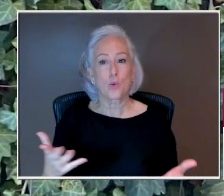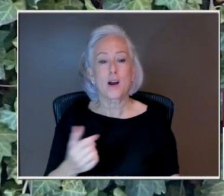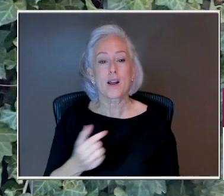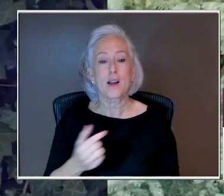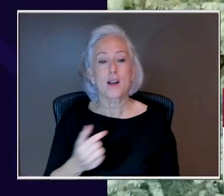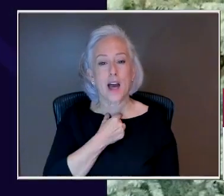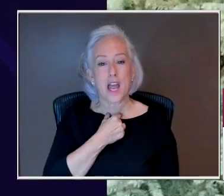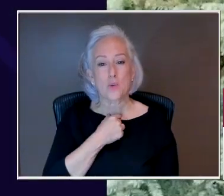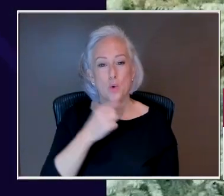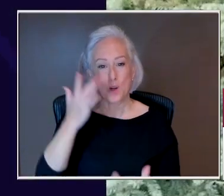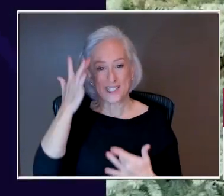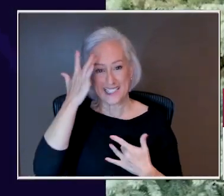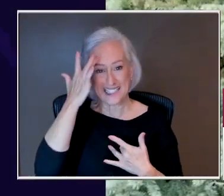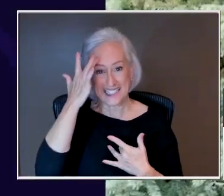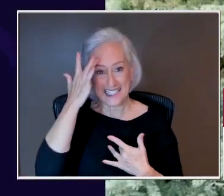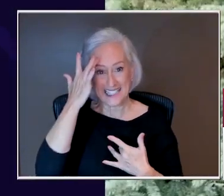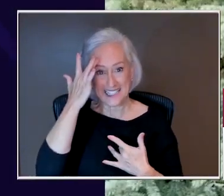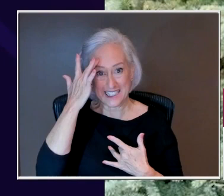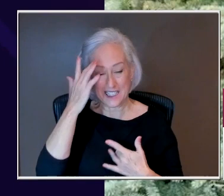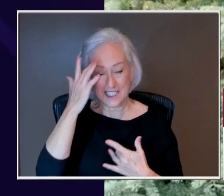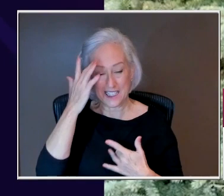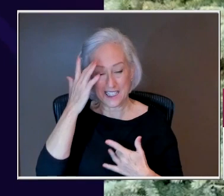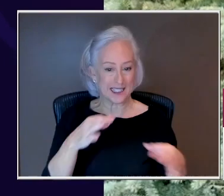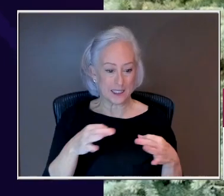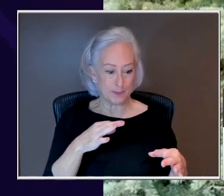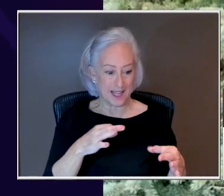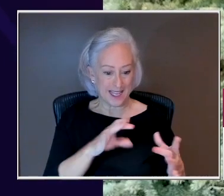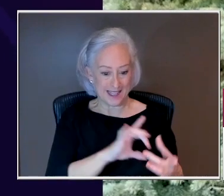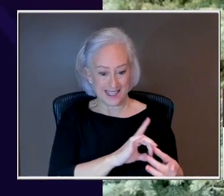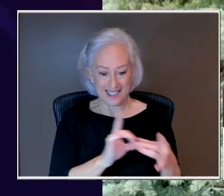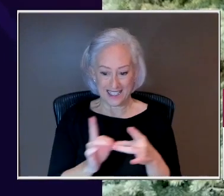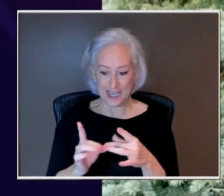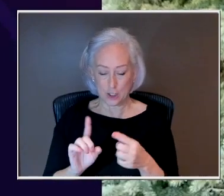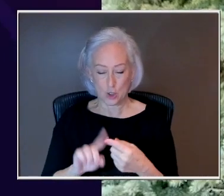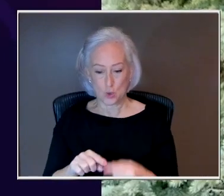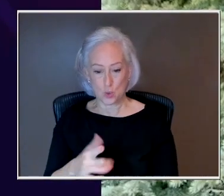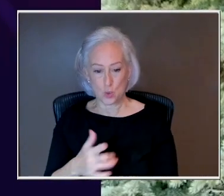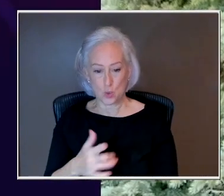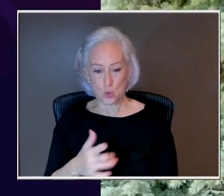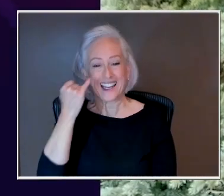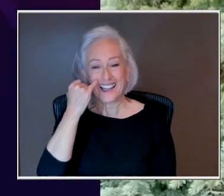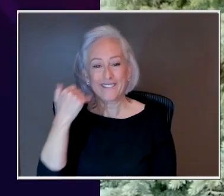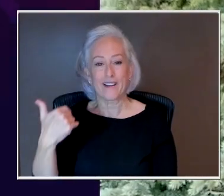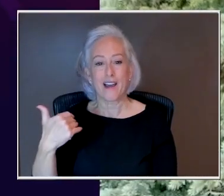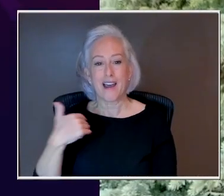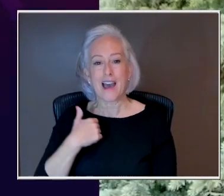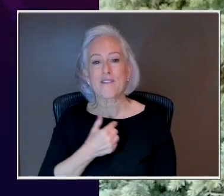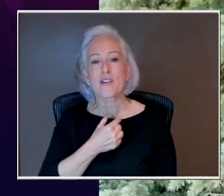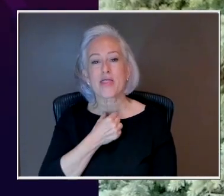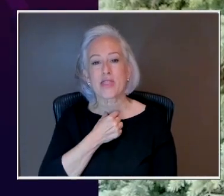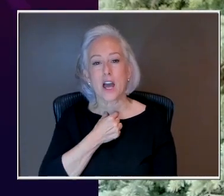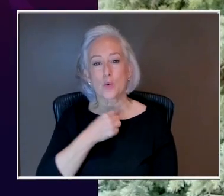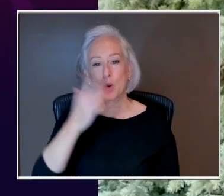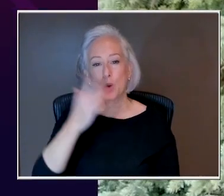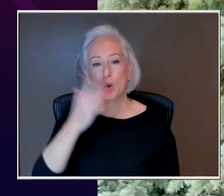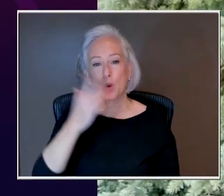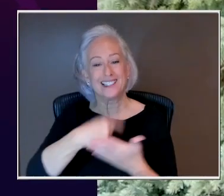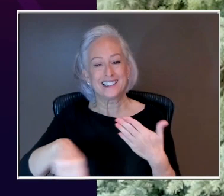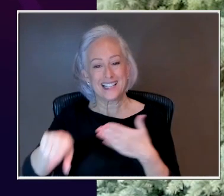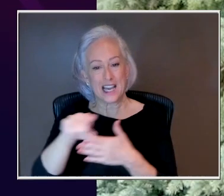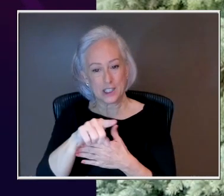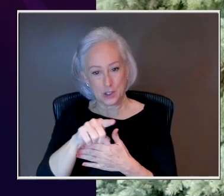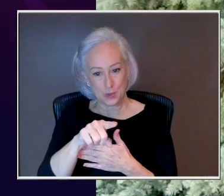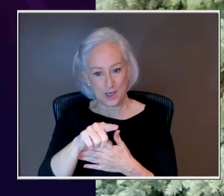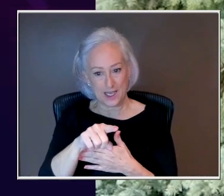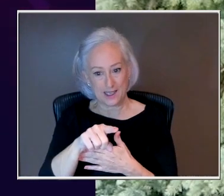for you the connection and the potential risk to your heart when you have thyroid disease next week on All Things Heart, including the warning signs you can look